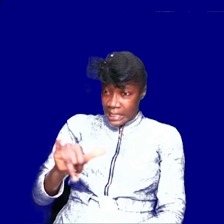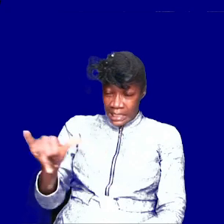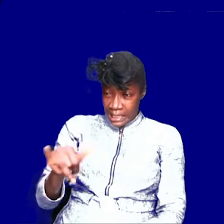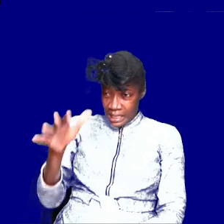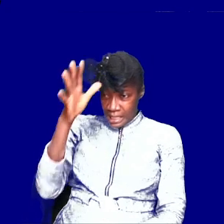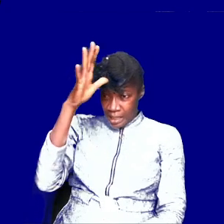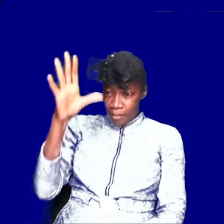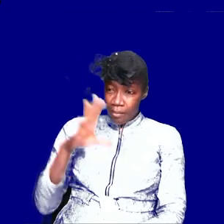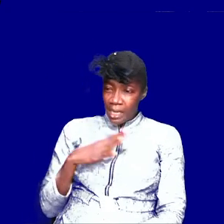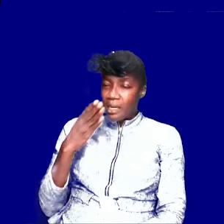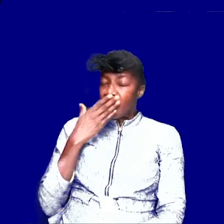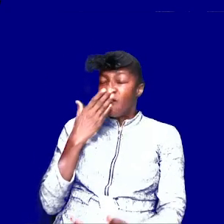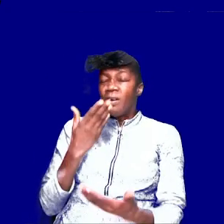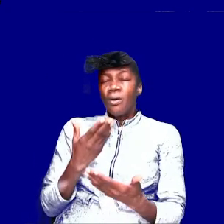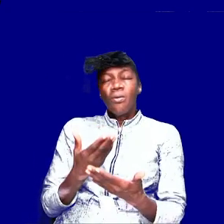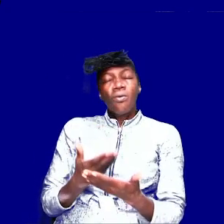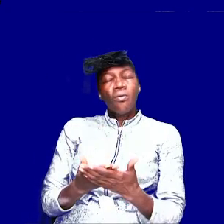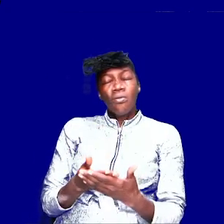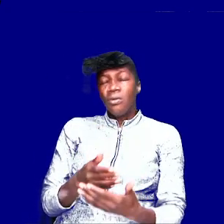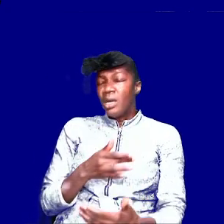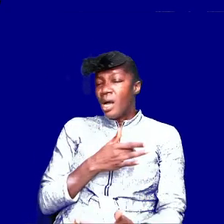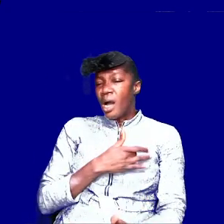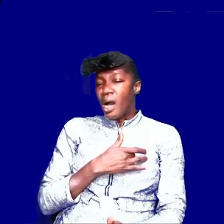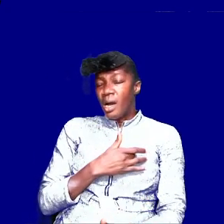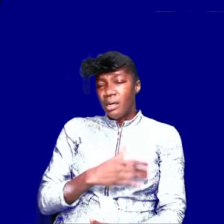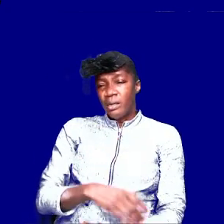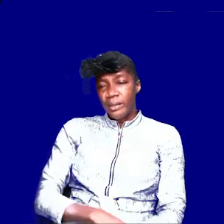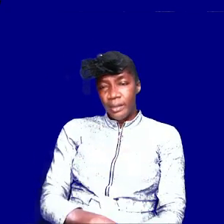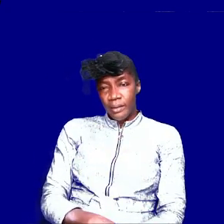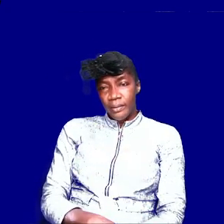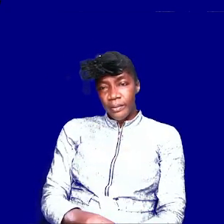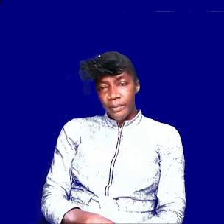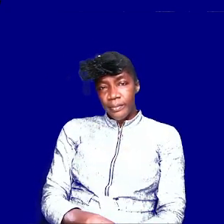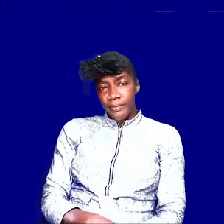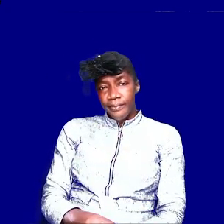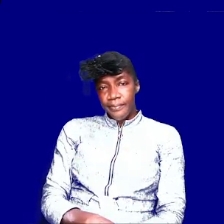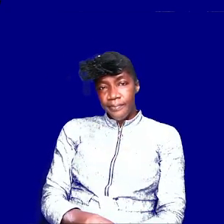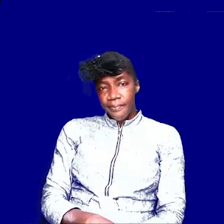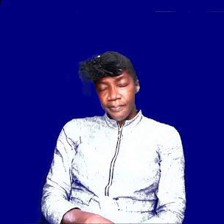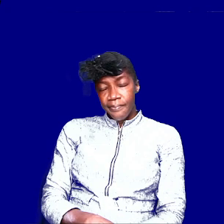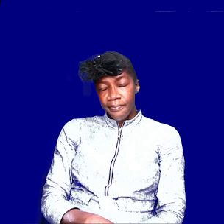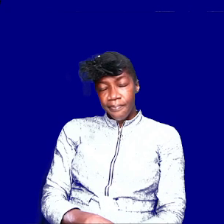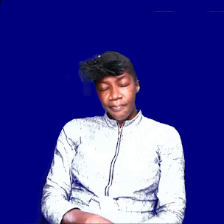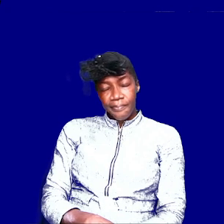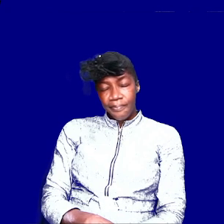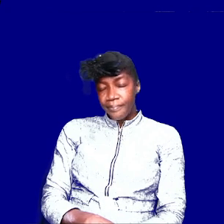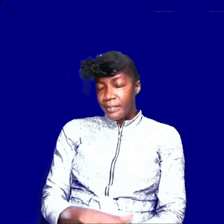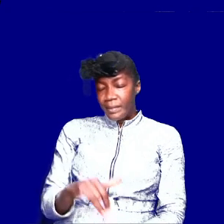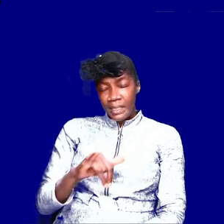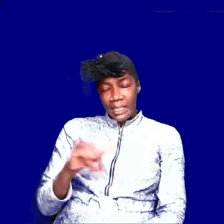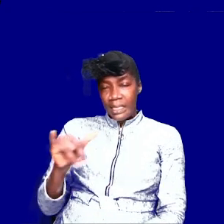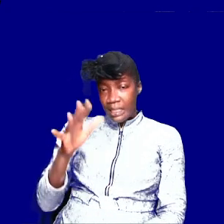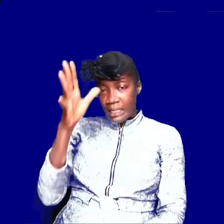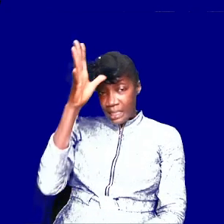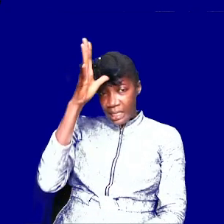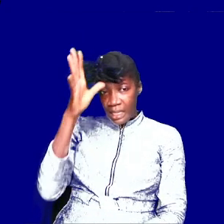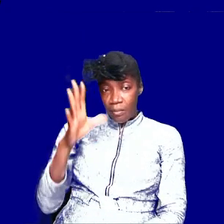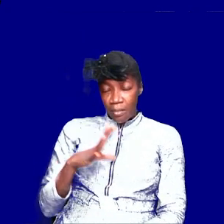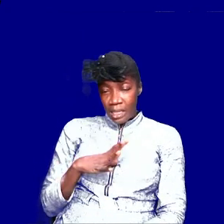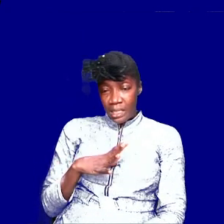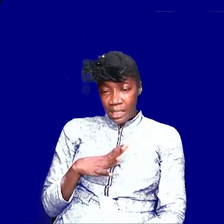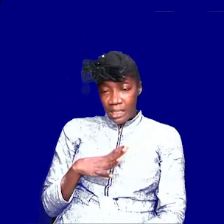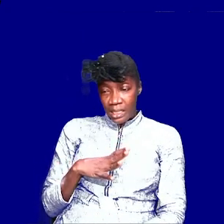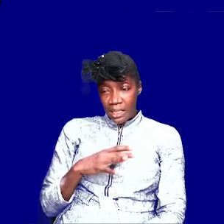had a good heart. is the same man that his heart